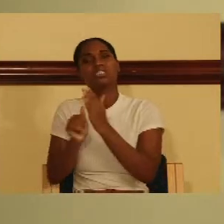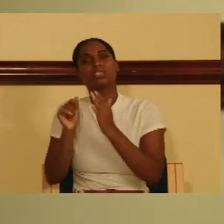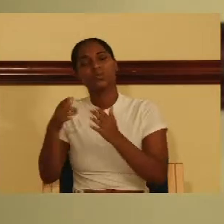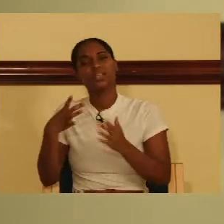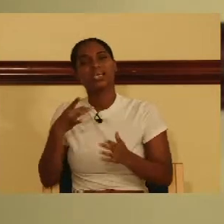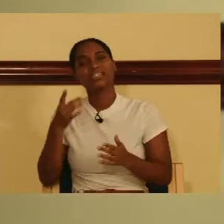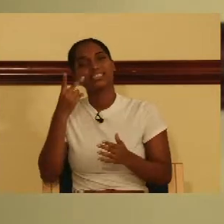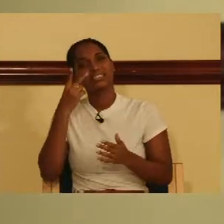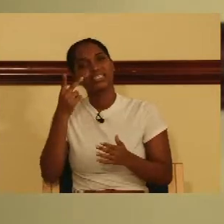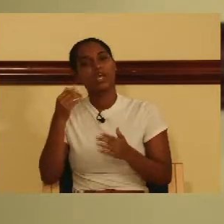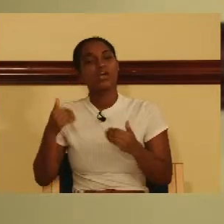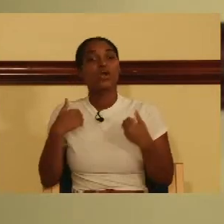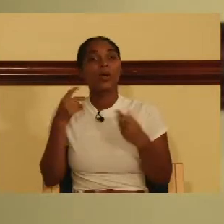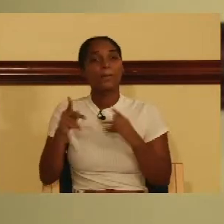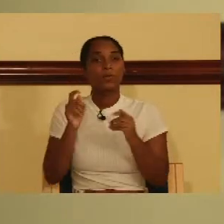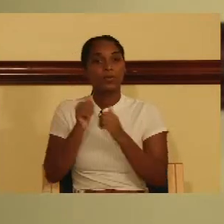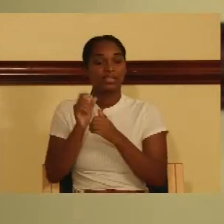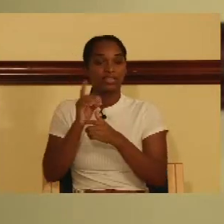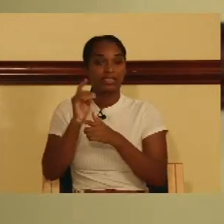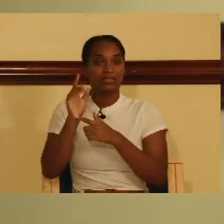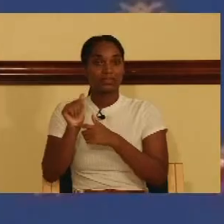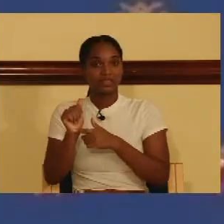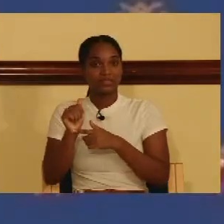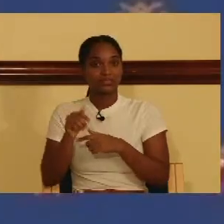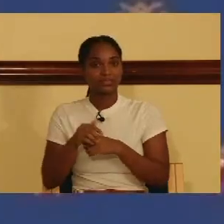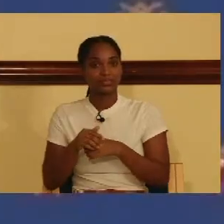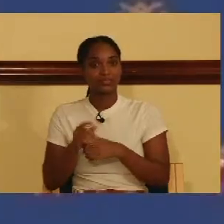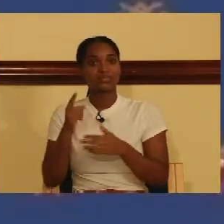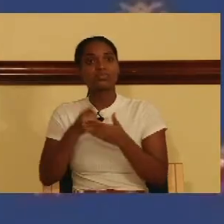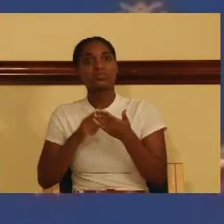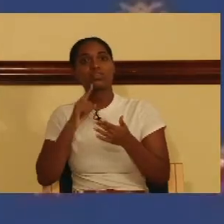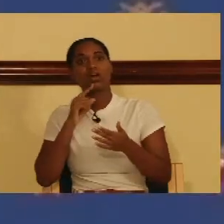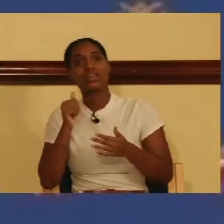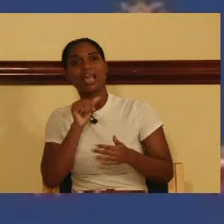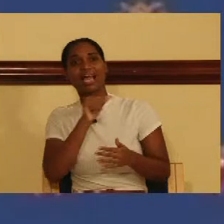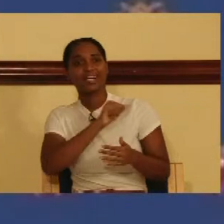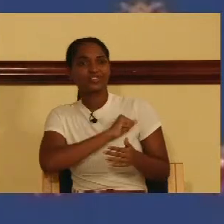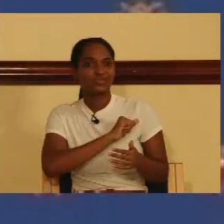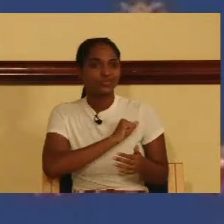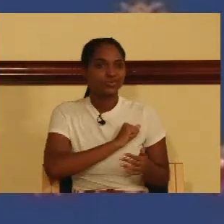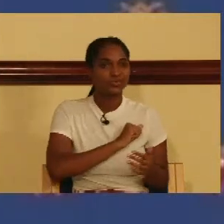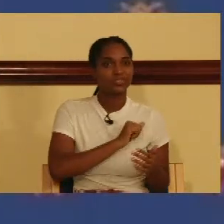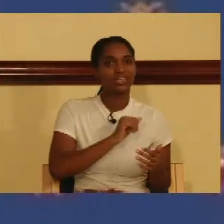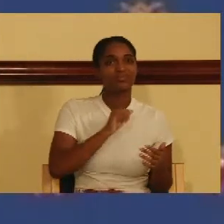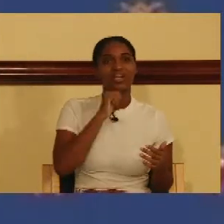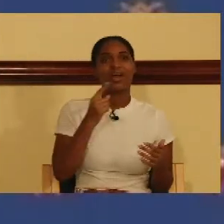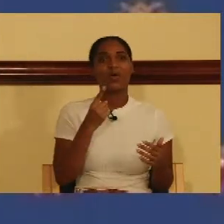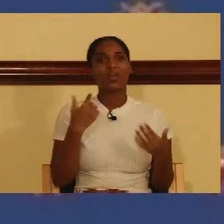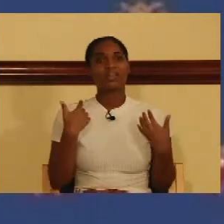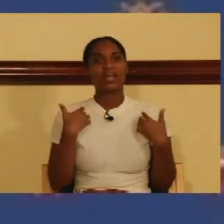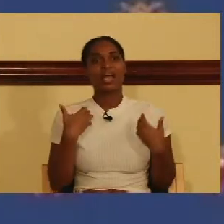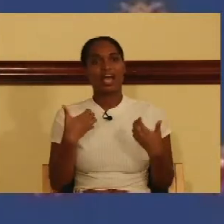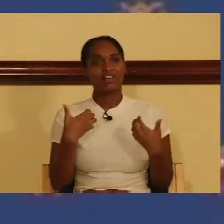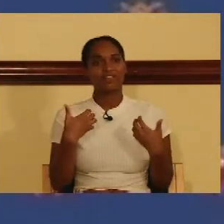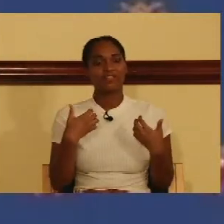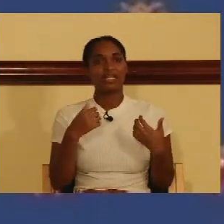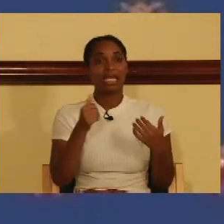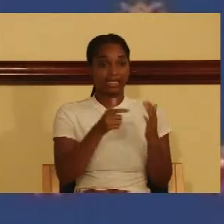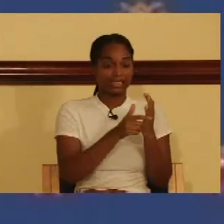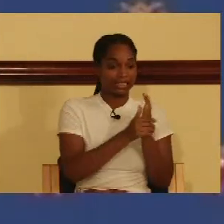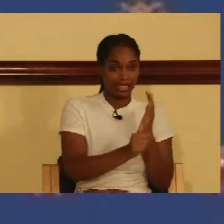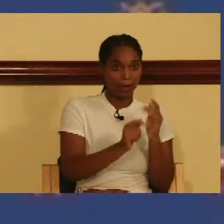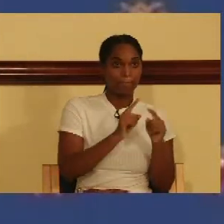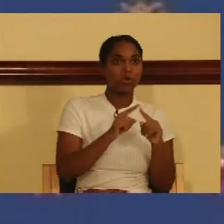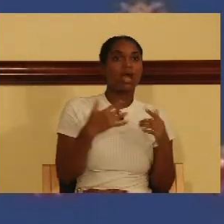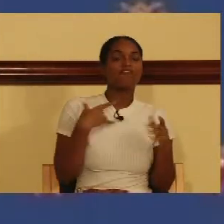our young persons with disabilities leaving with? What are the aptitudes? Because it's not just having a vocational skill, but it's